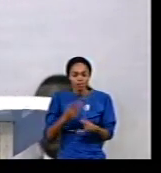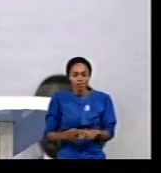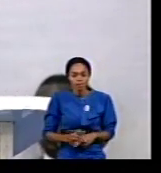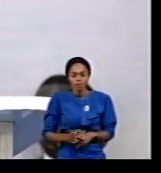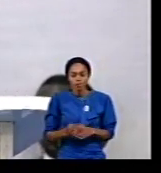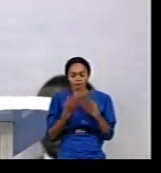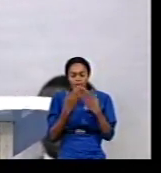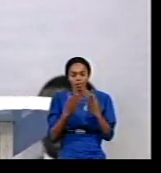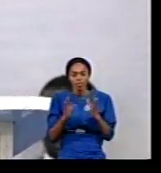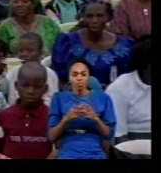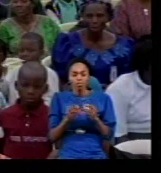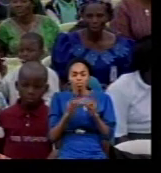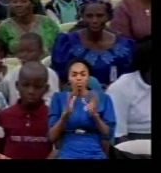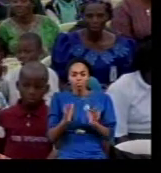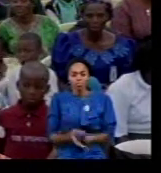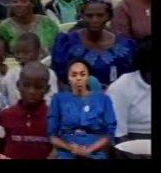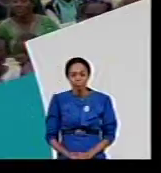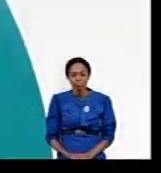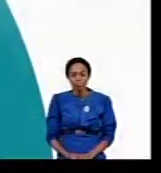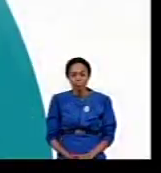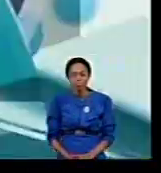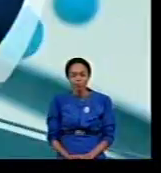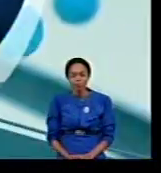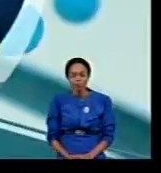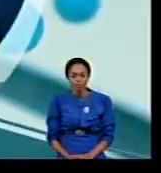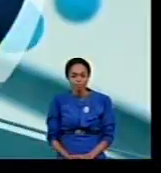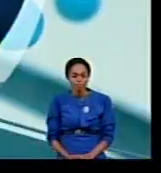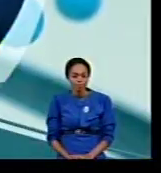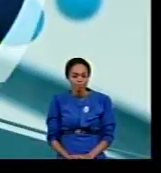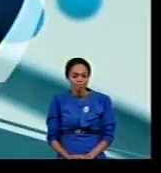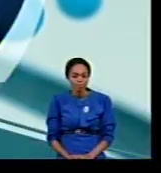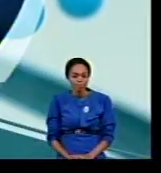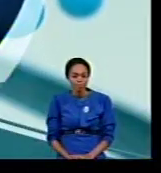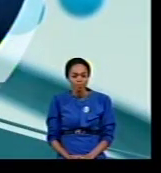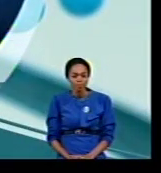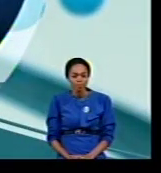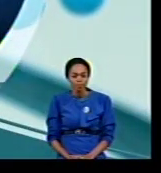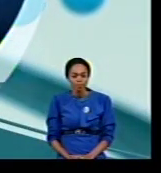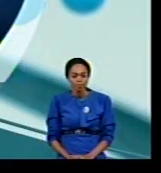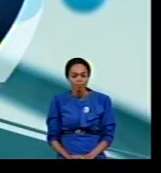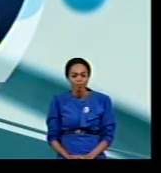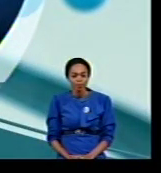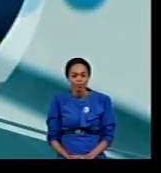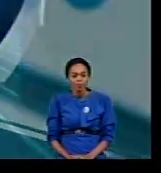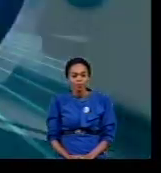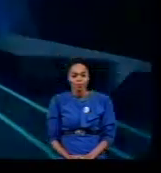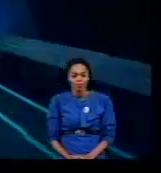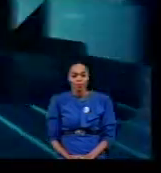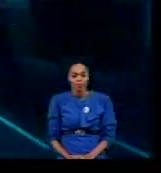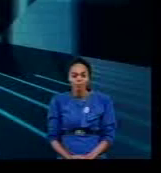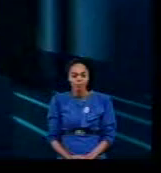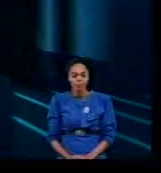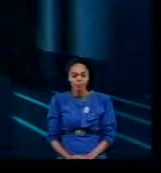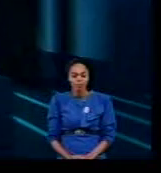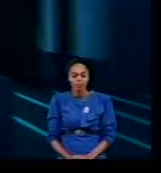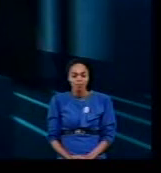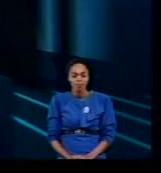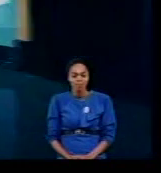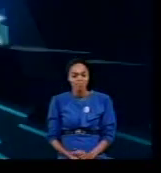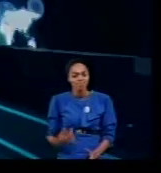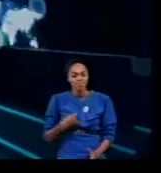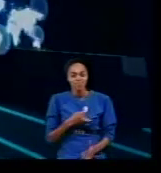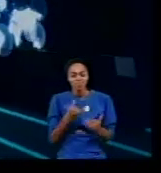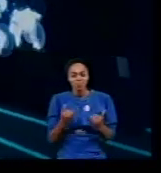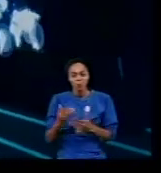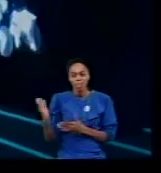As thou hast sent me into the world, even so have I also sent them into the world. Even so have I